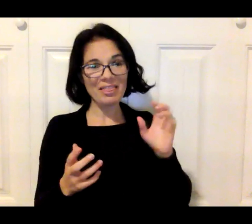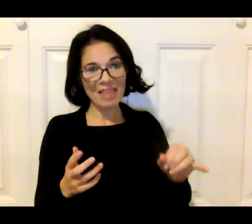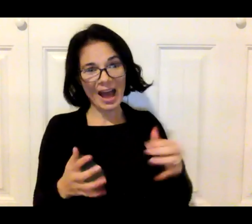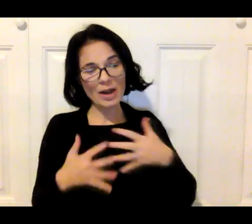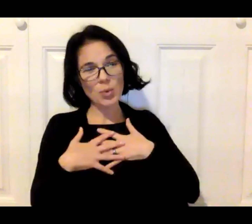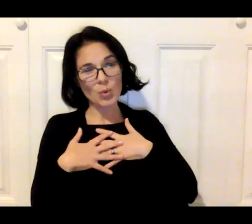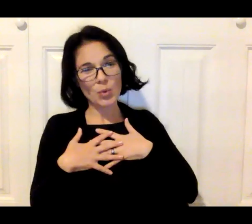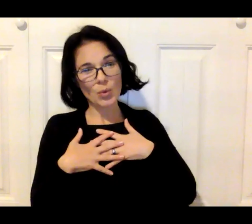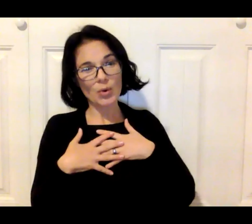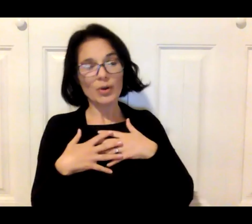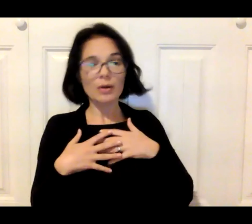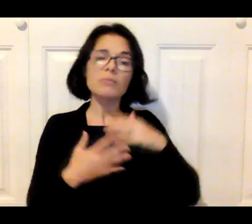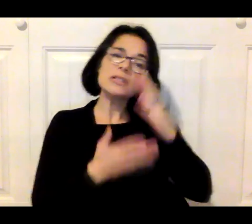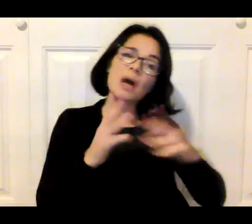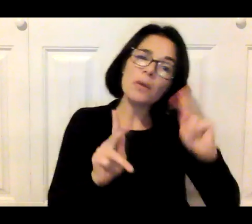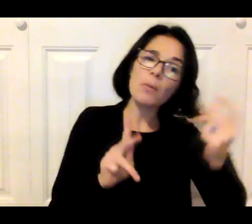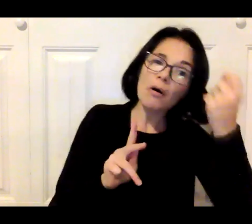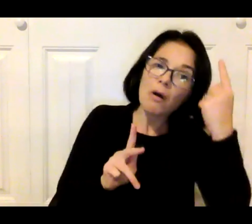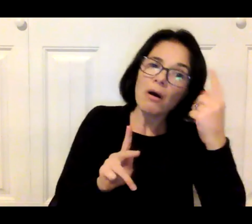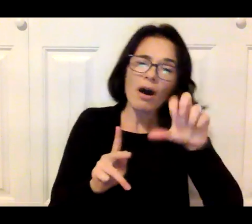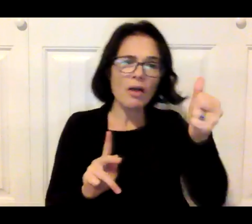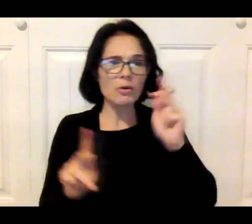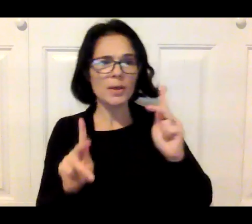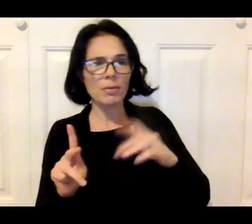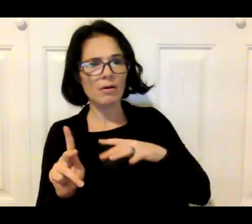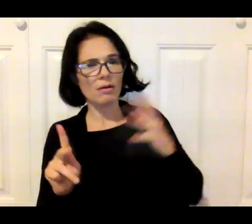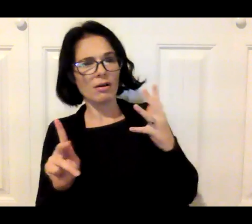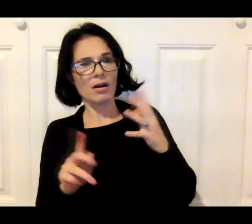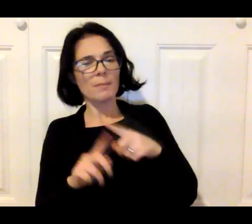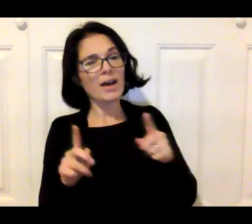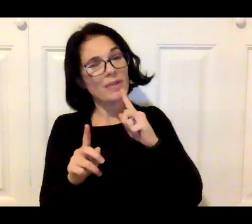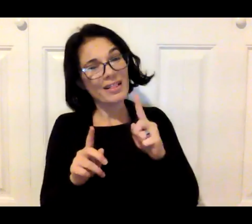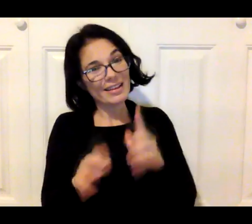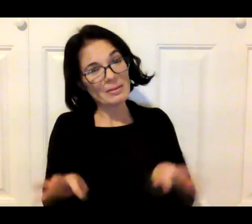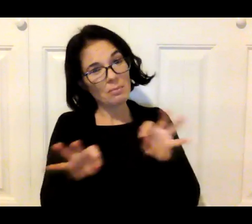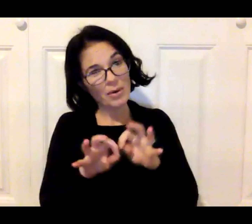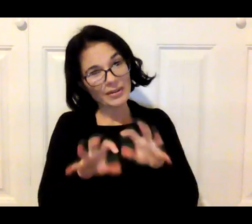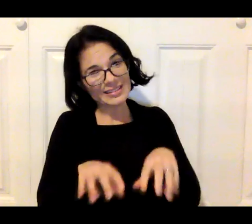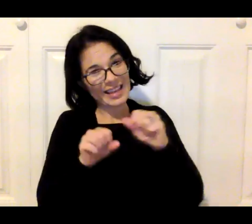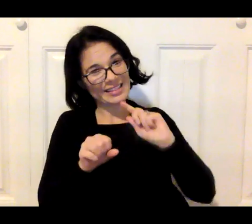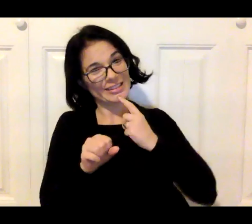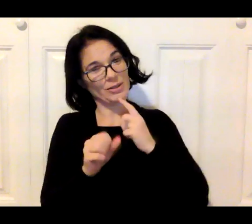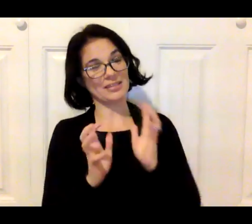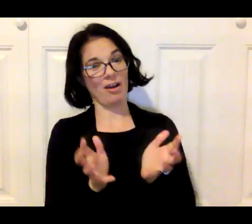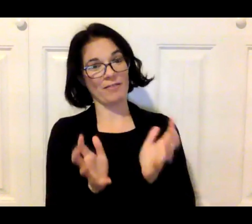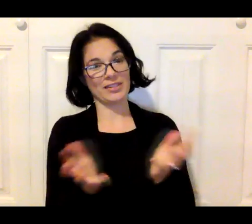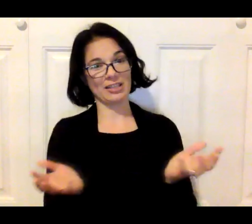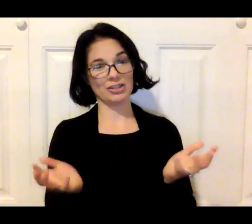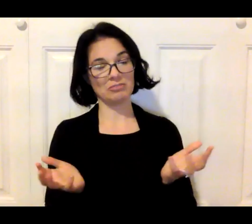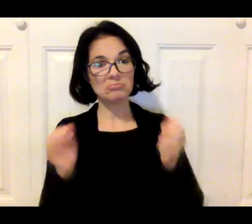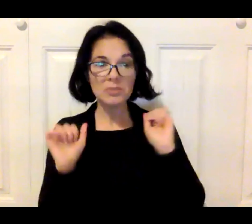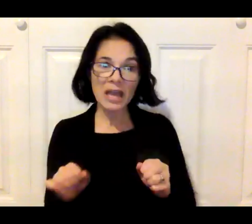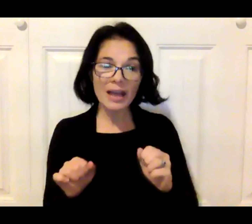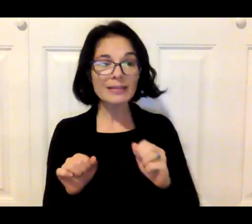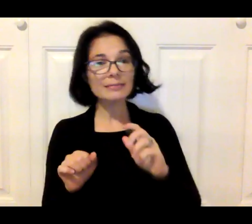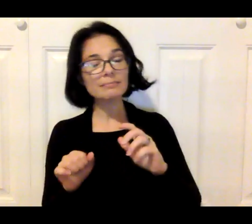but some folks also got it. But I think what's important is to have the serious conversation, and it could be either serious, it could be in